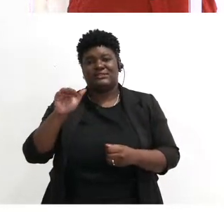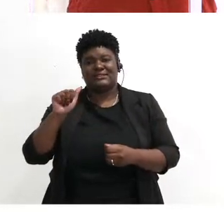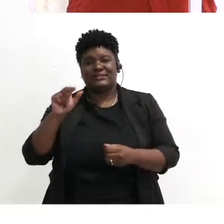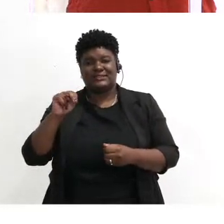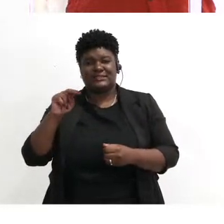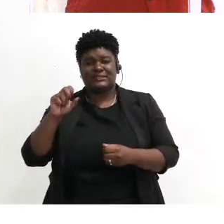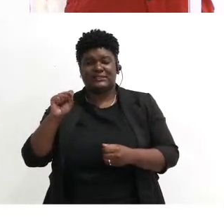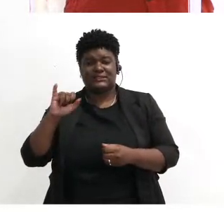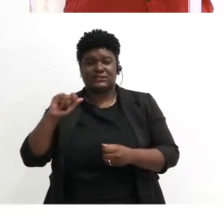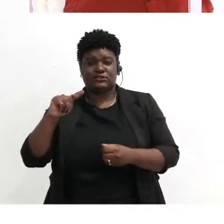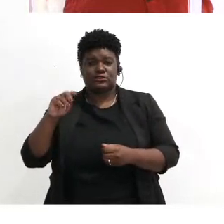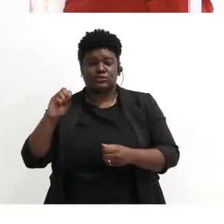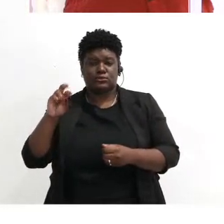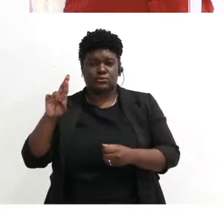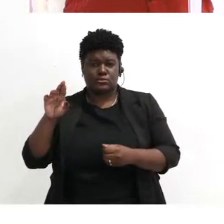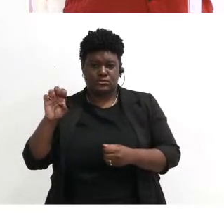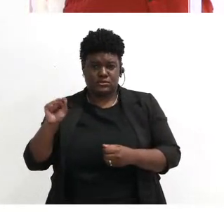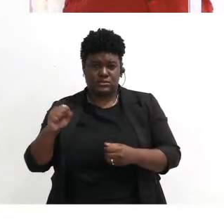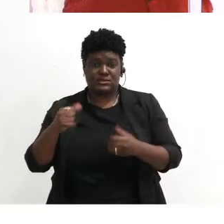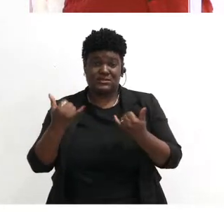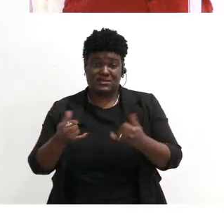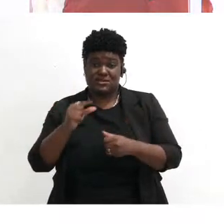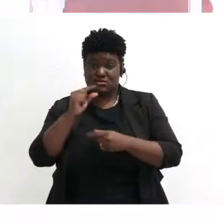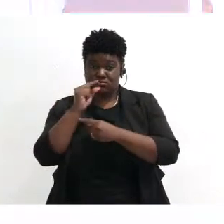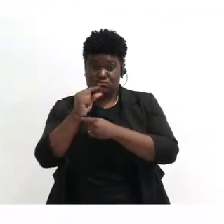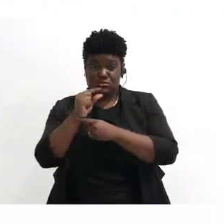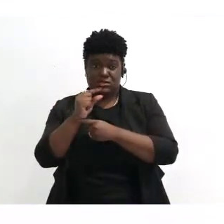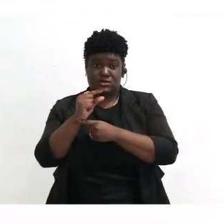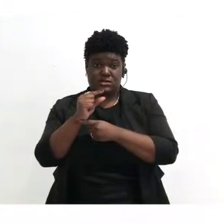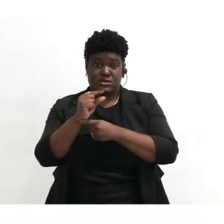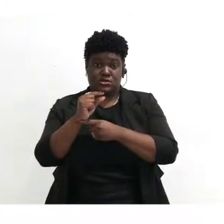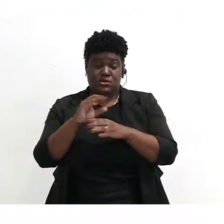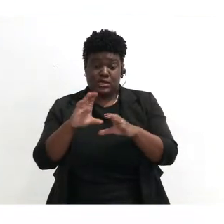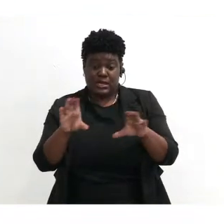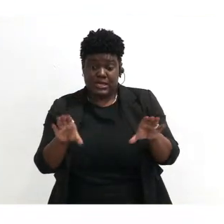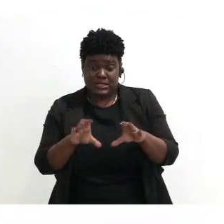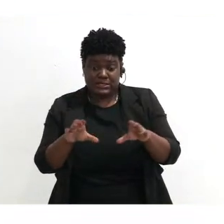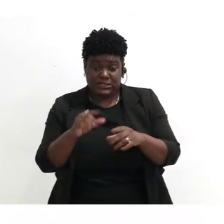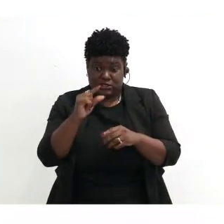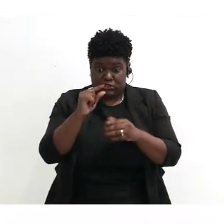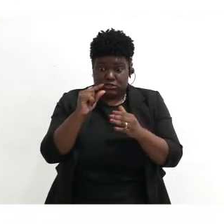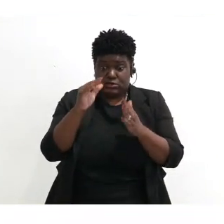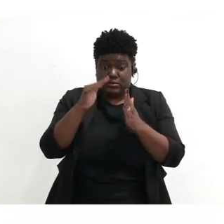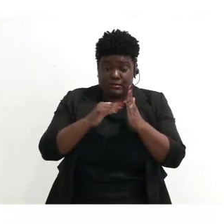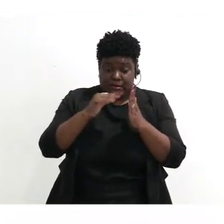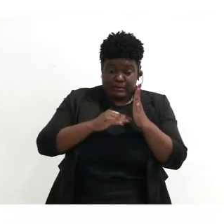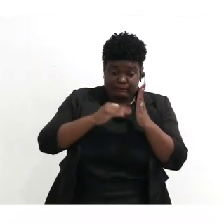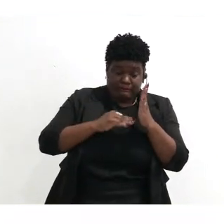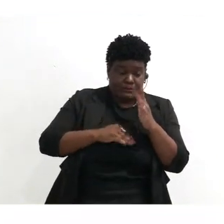The chip size, wanting to increase beyond what the reticle limit is.